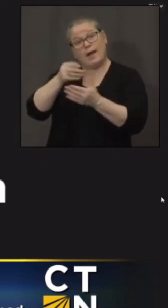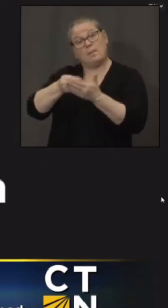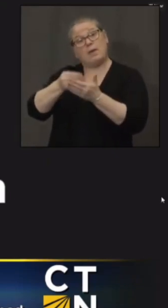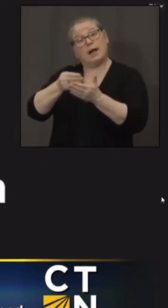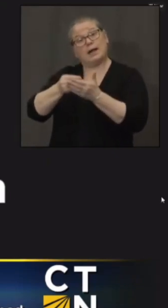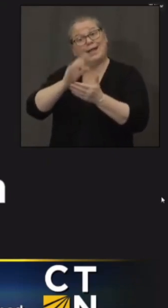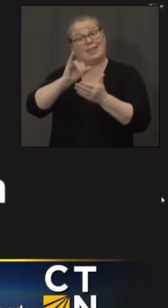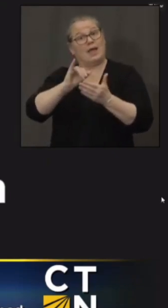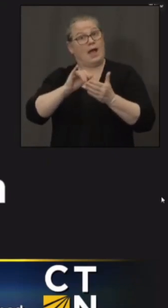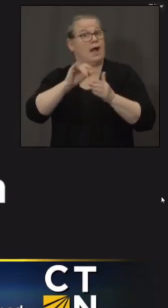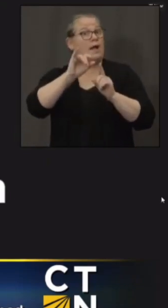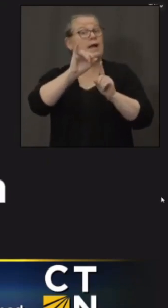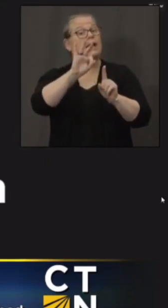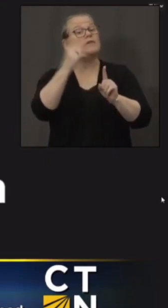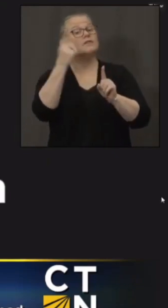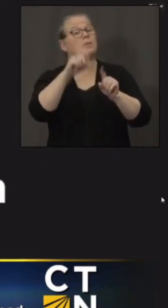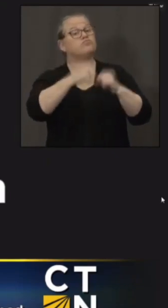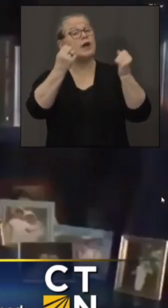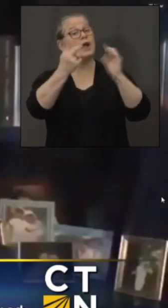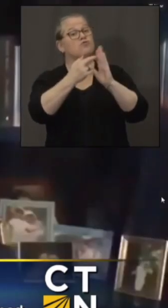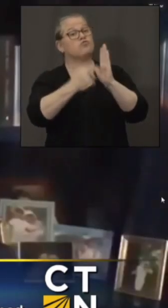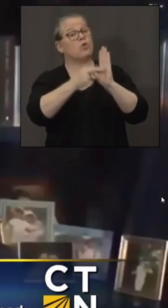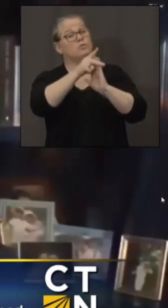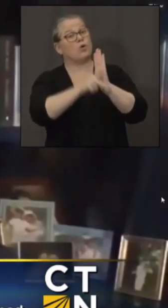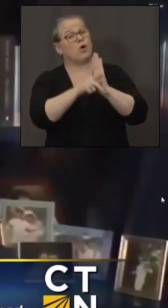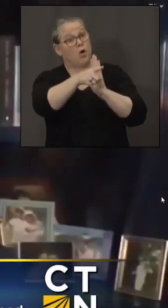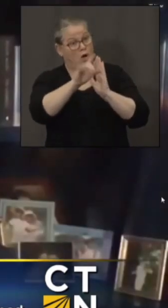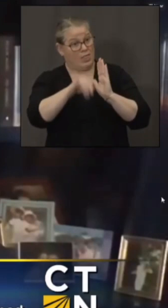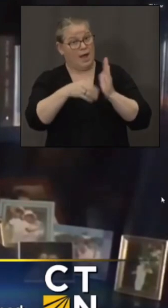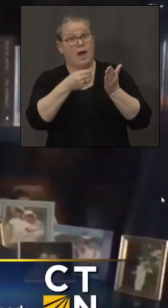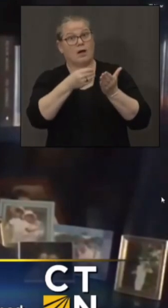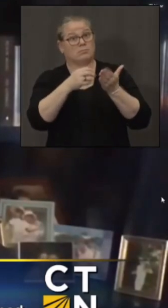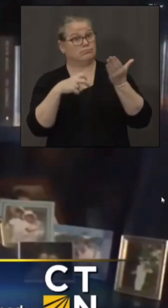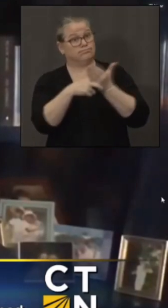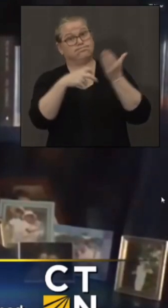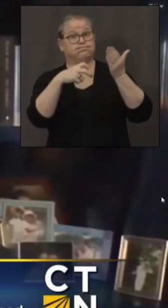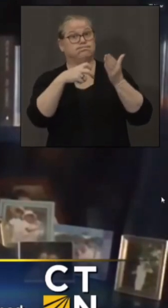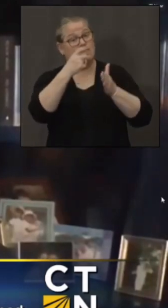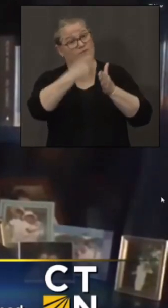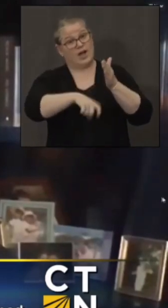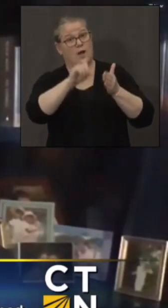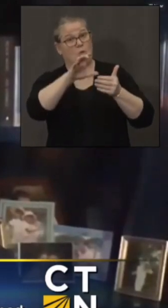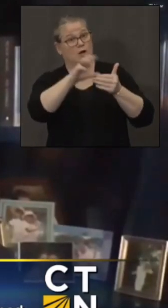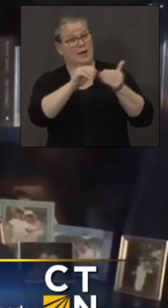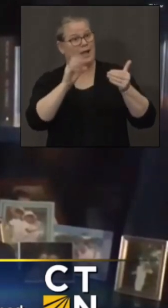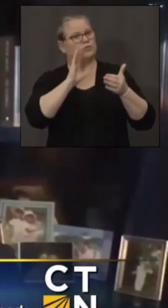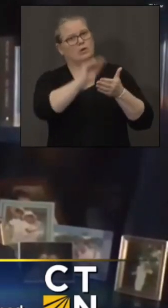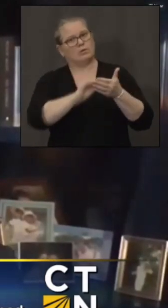this pandemic? Sounds like a good idea to me, but David, do you have any thoughts on that?